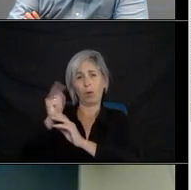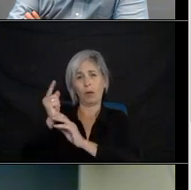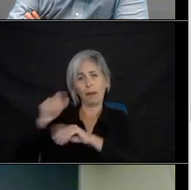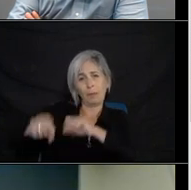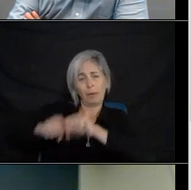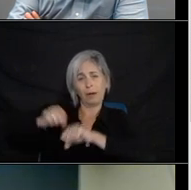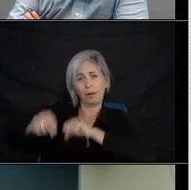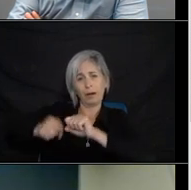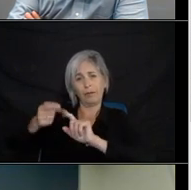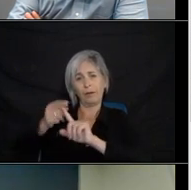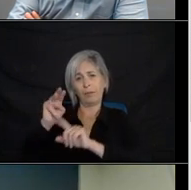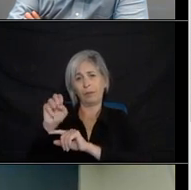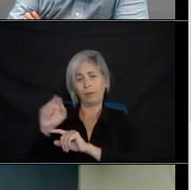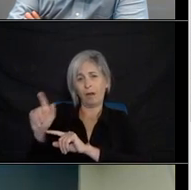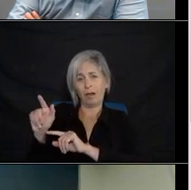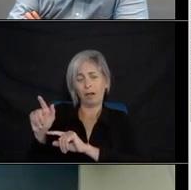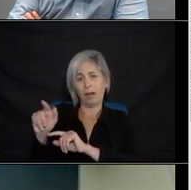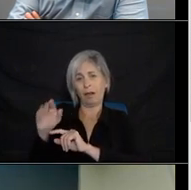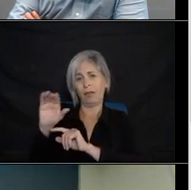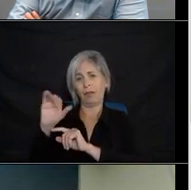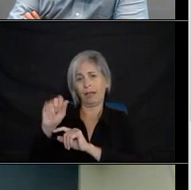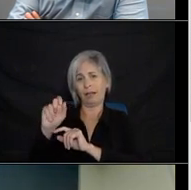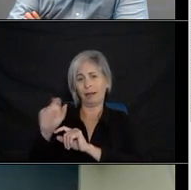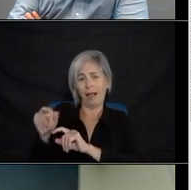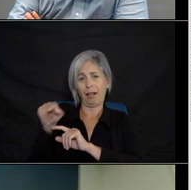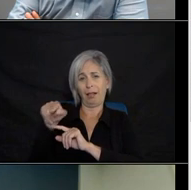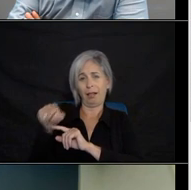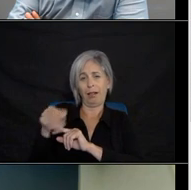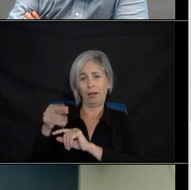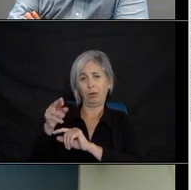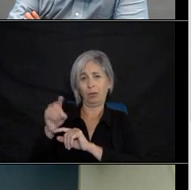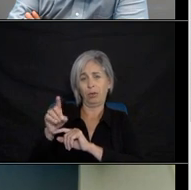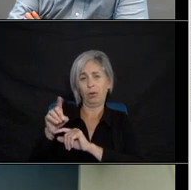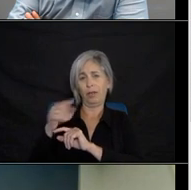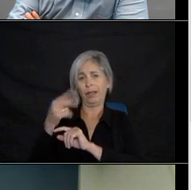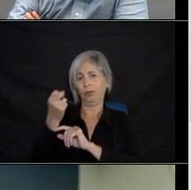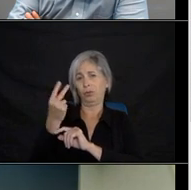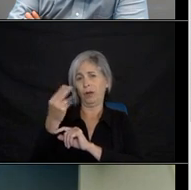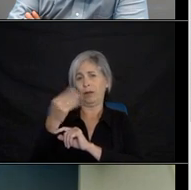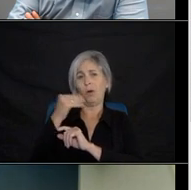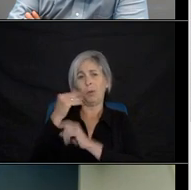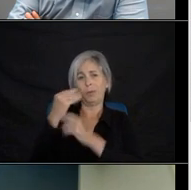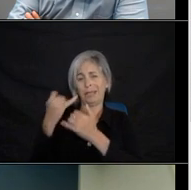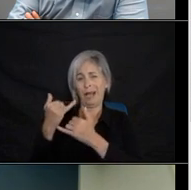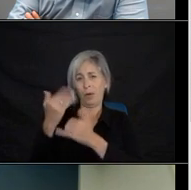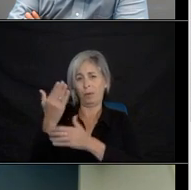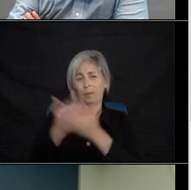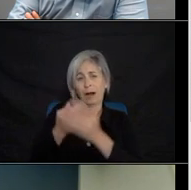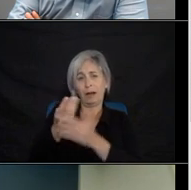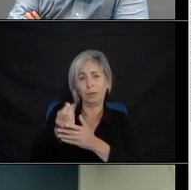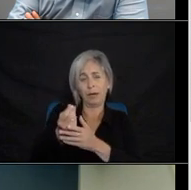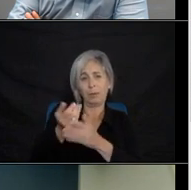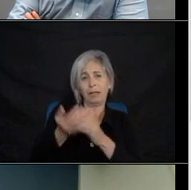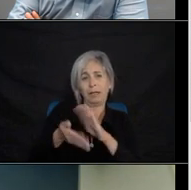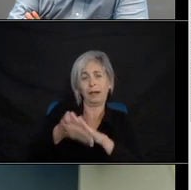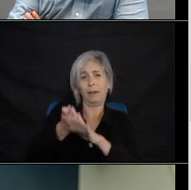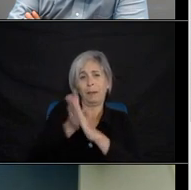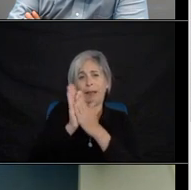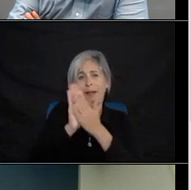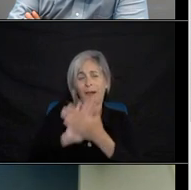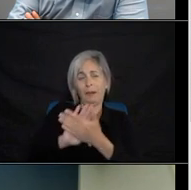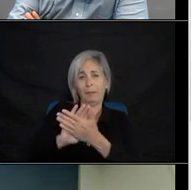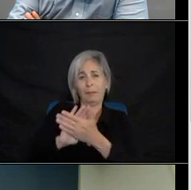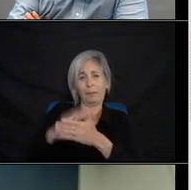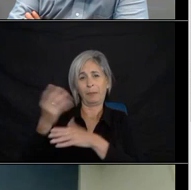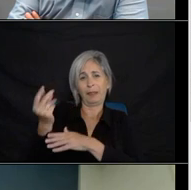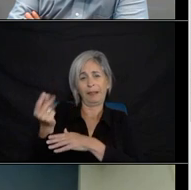property along the Boynton Canal on a road past only 12 homes. Part of the property can become a shaded dog park. This